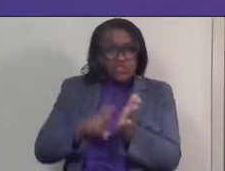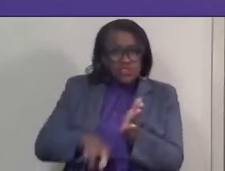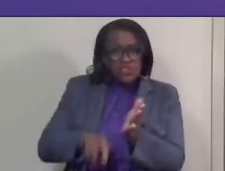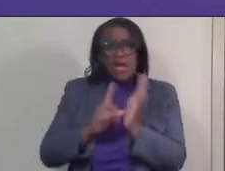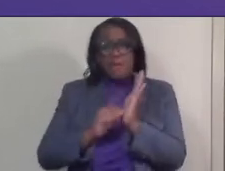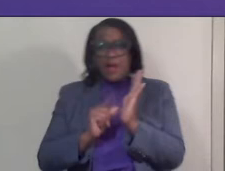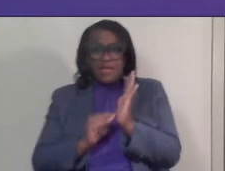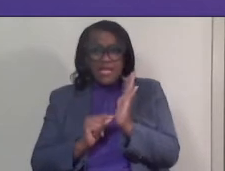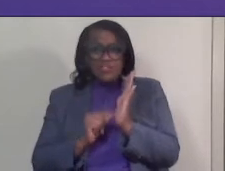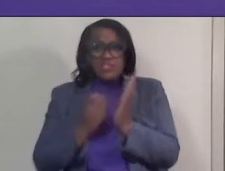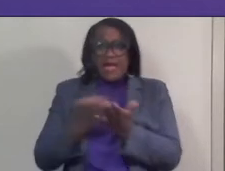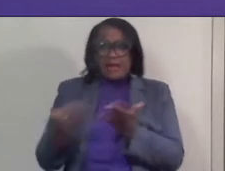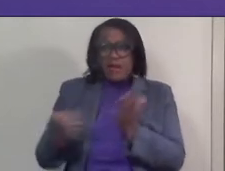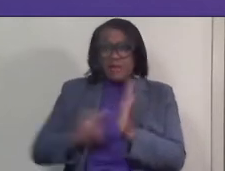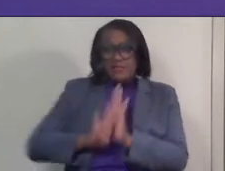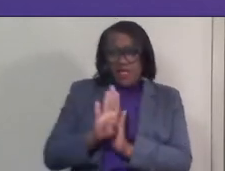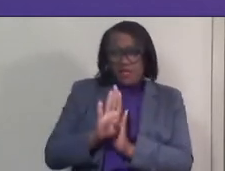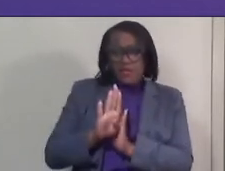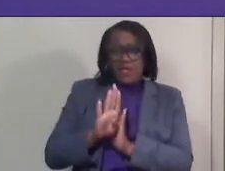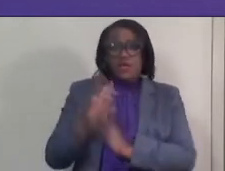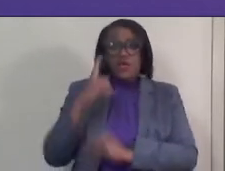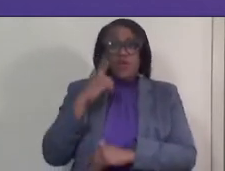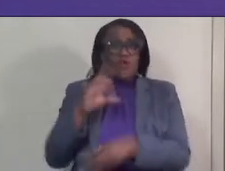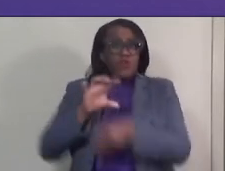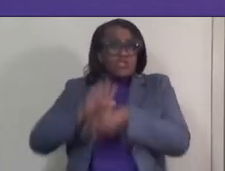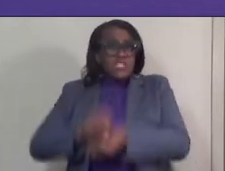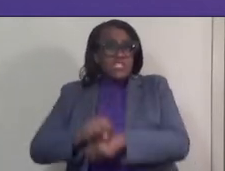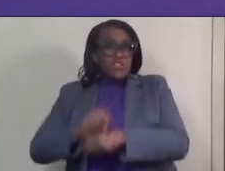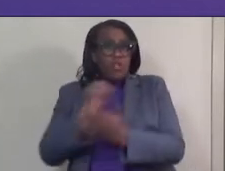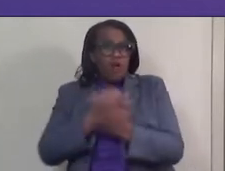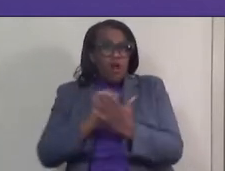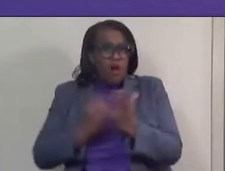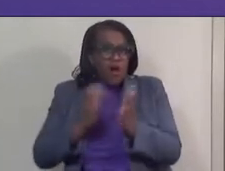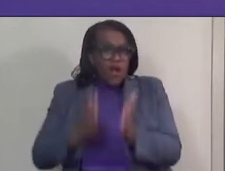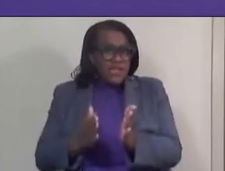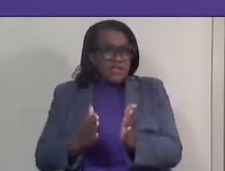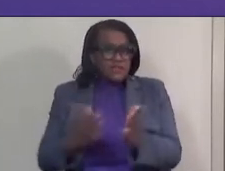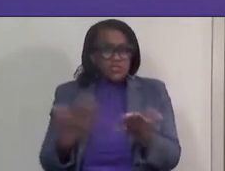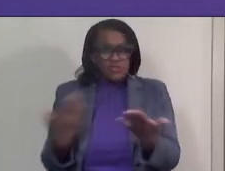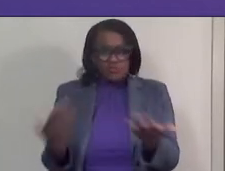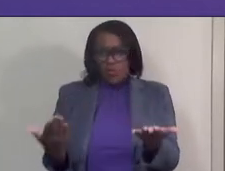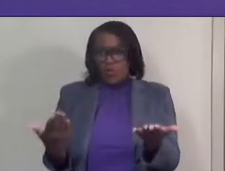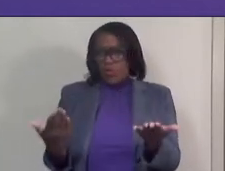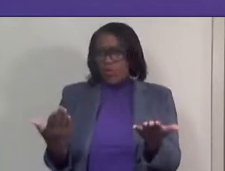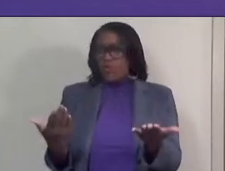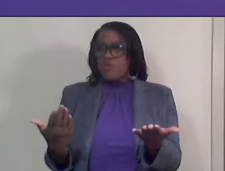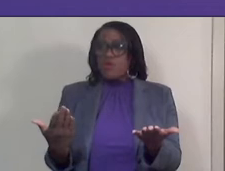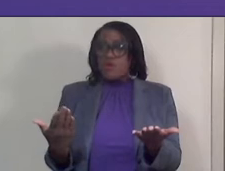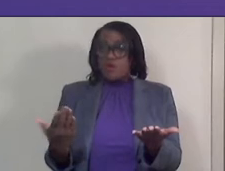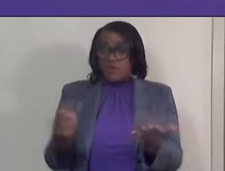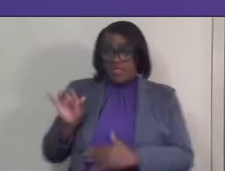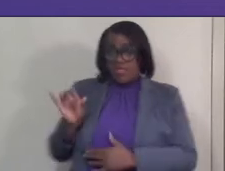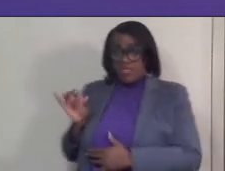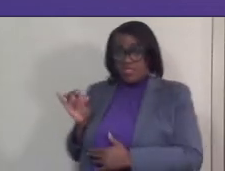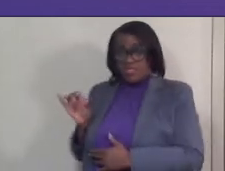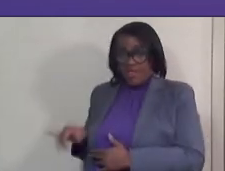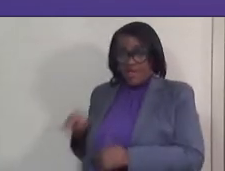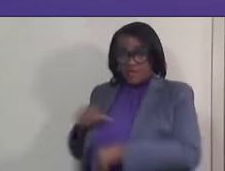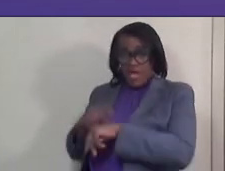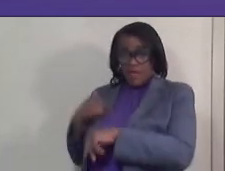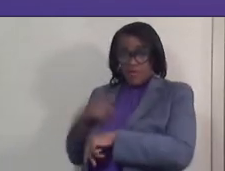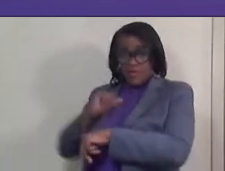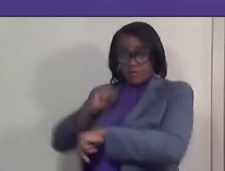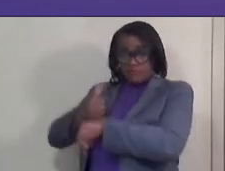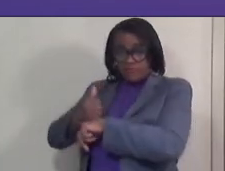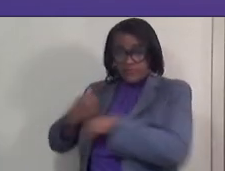economic development for traditional artists. So at the time that we formed the